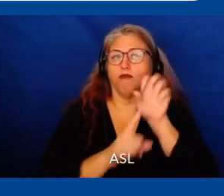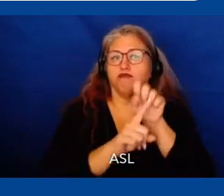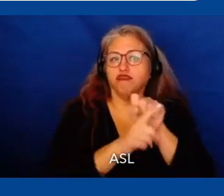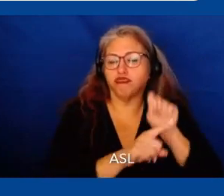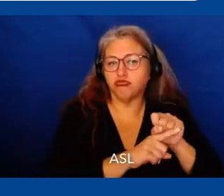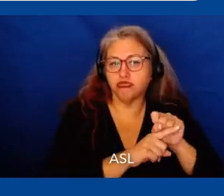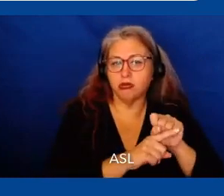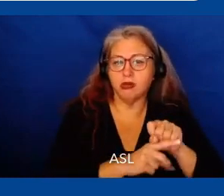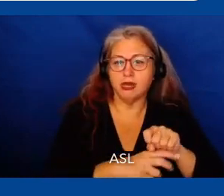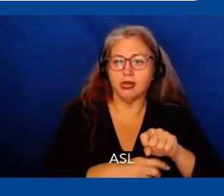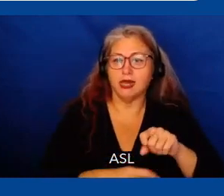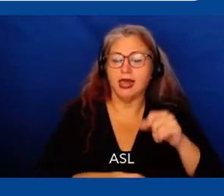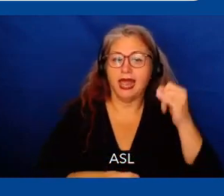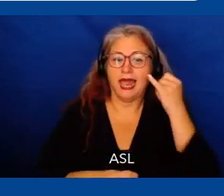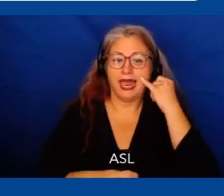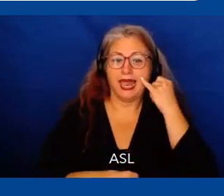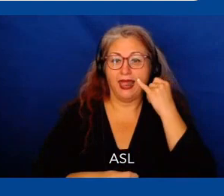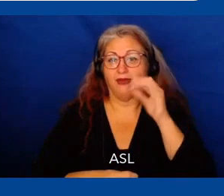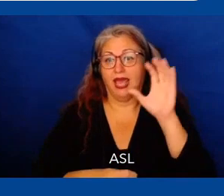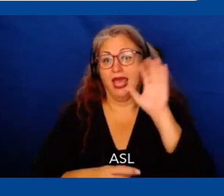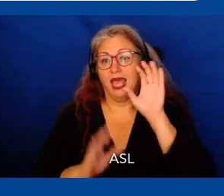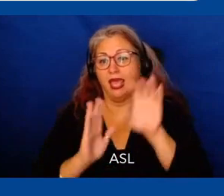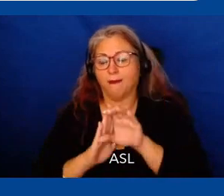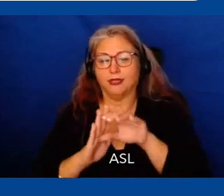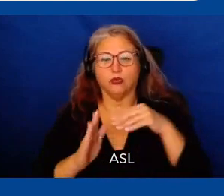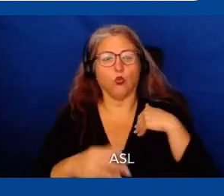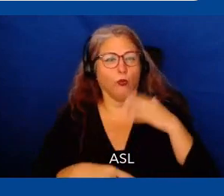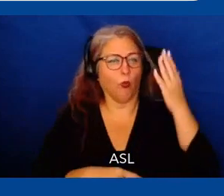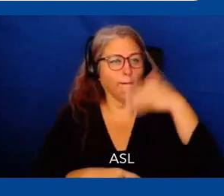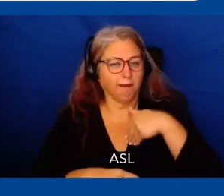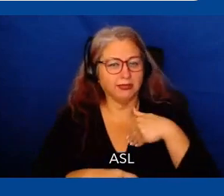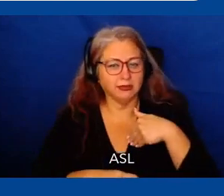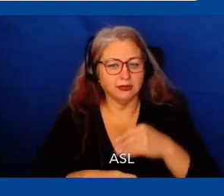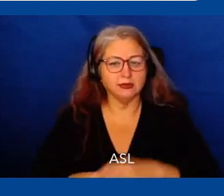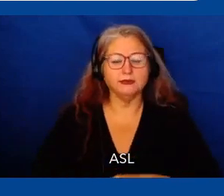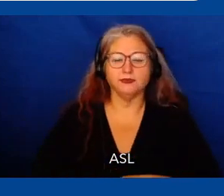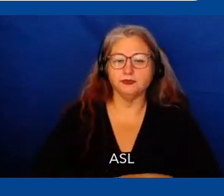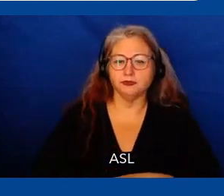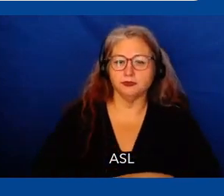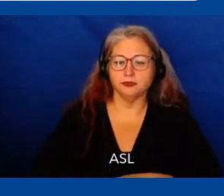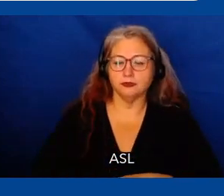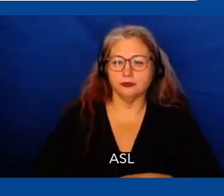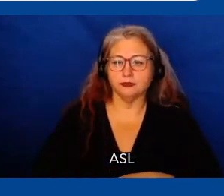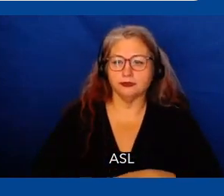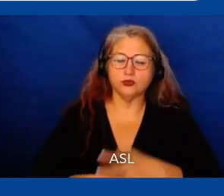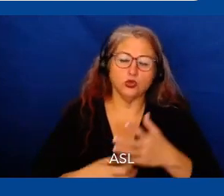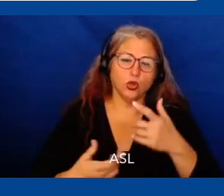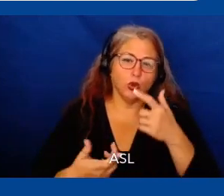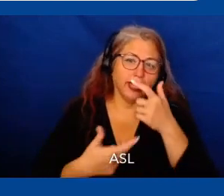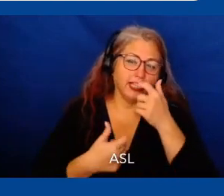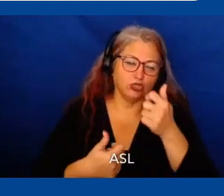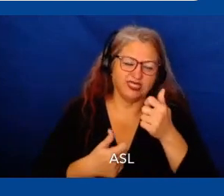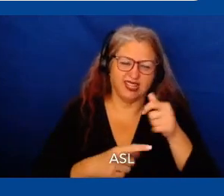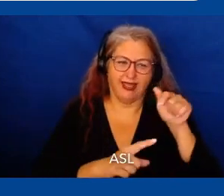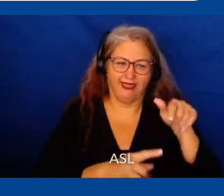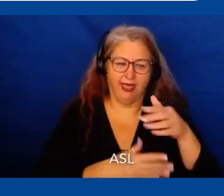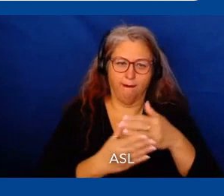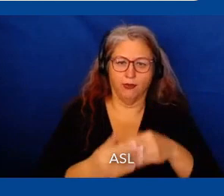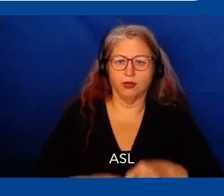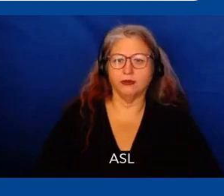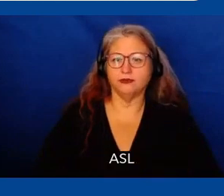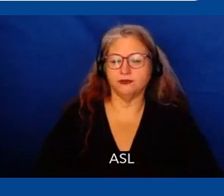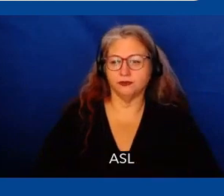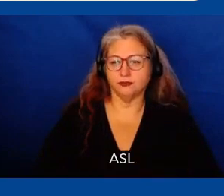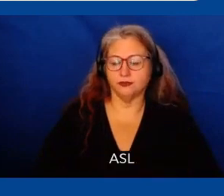been brought to the fore by the image, if you see what I mean. So we're interested in that. That